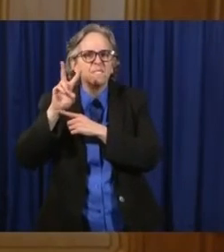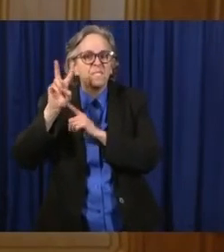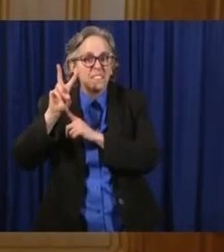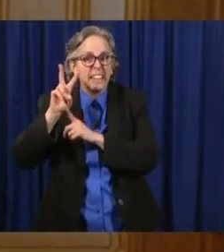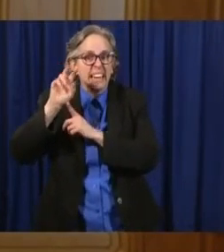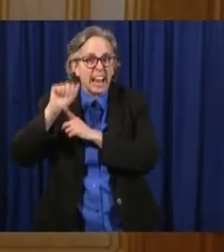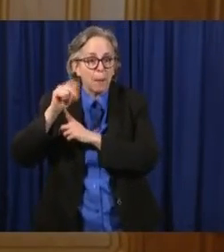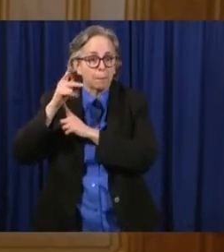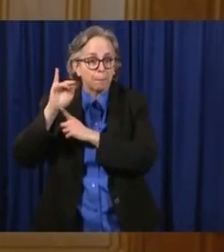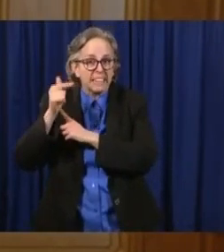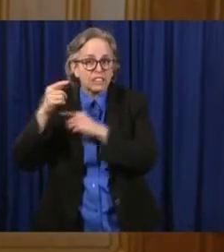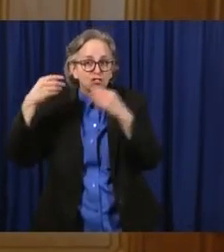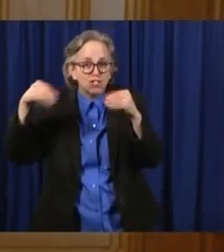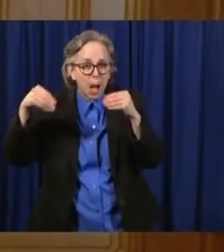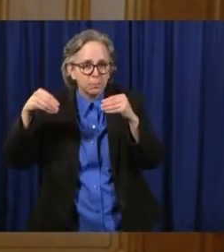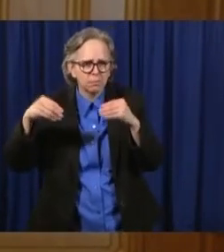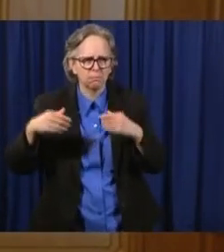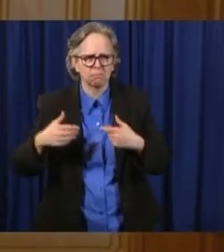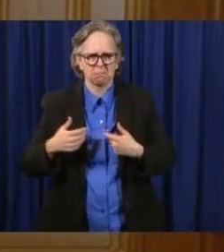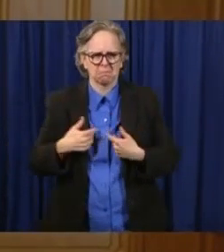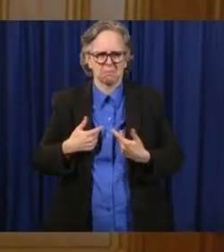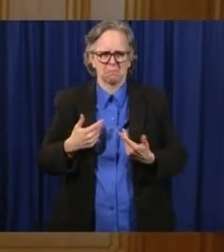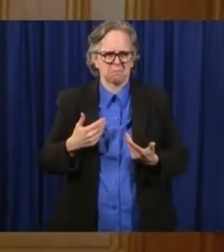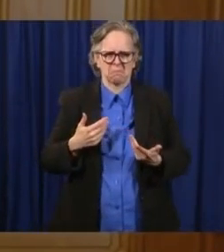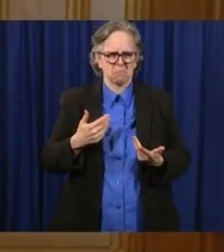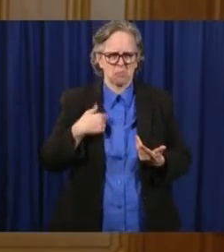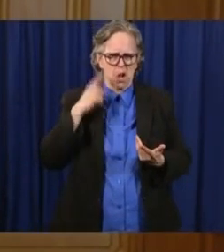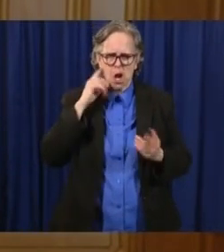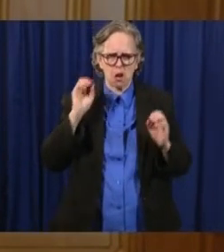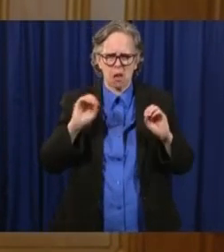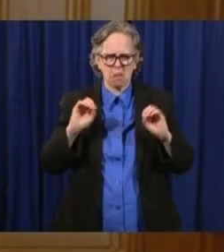This has not been brought to my attention that there is any